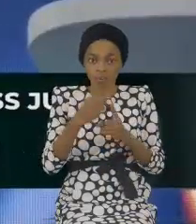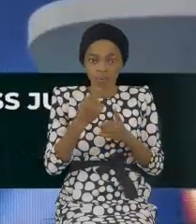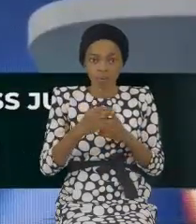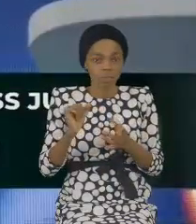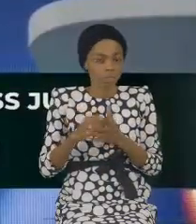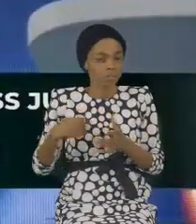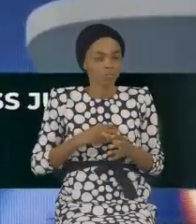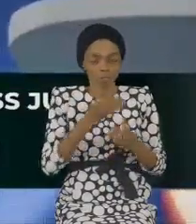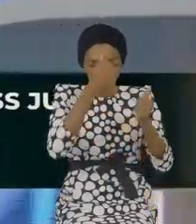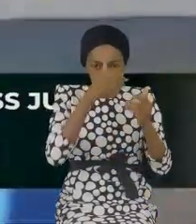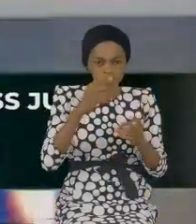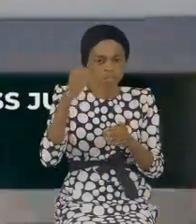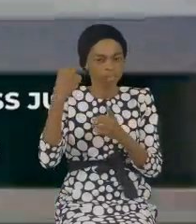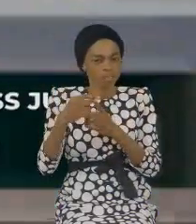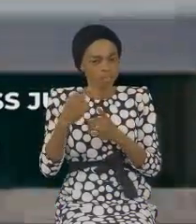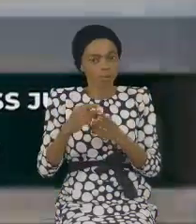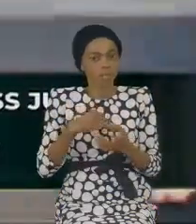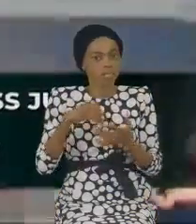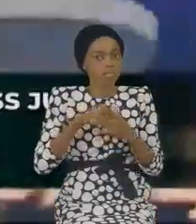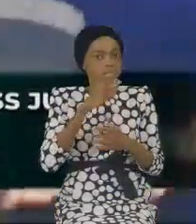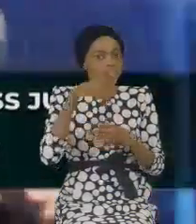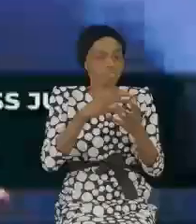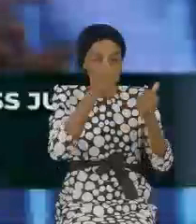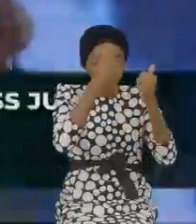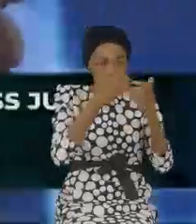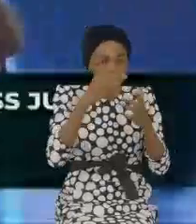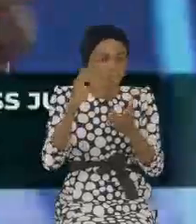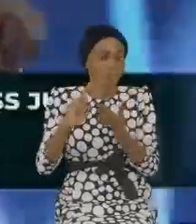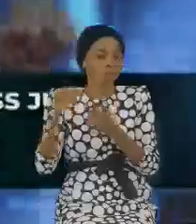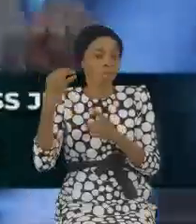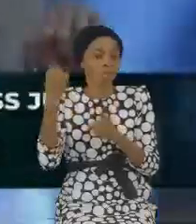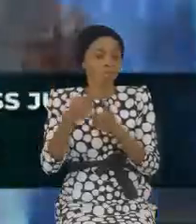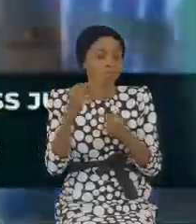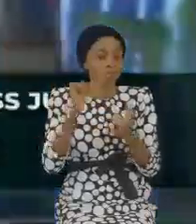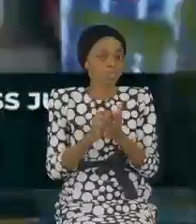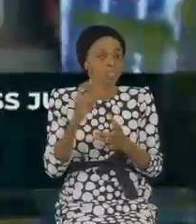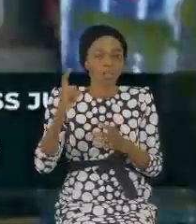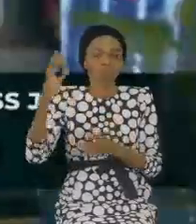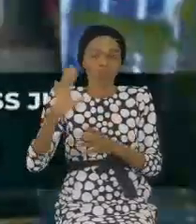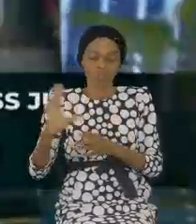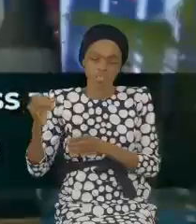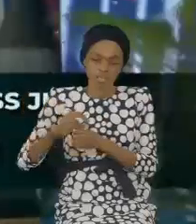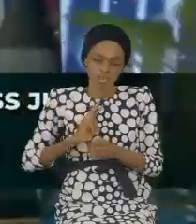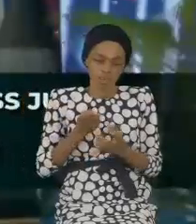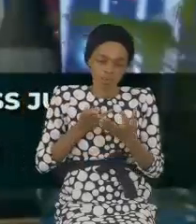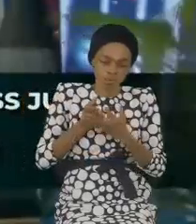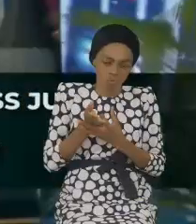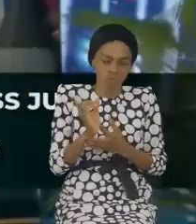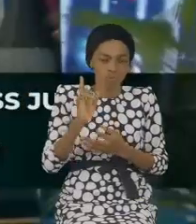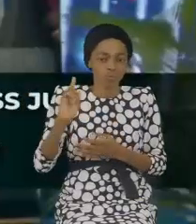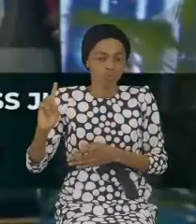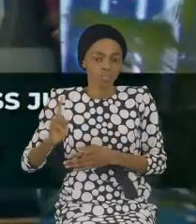obey his word, and it is in the obedience of that word is taking us through the jungle,